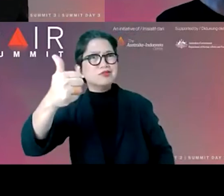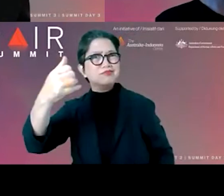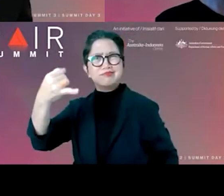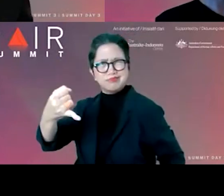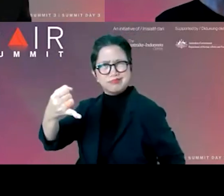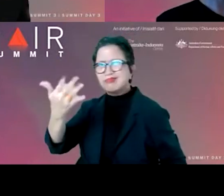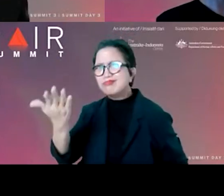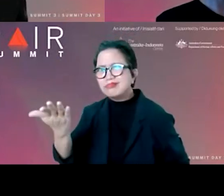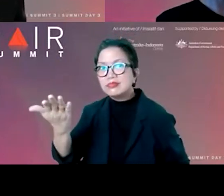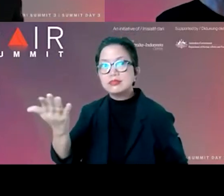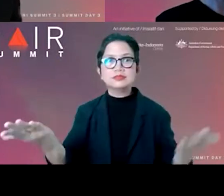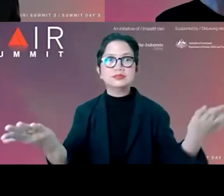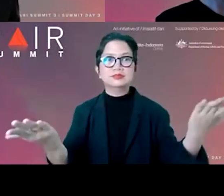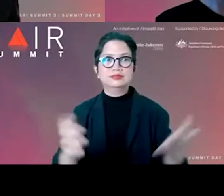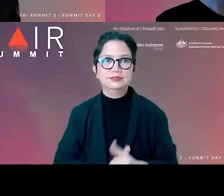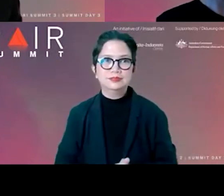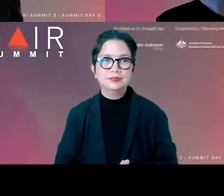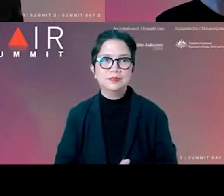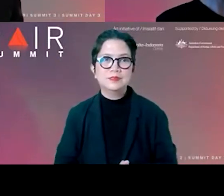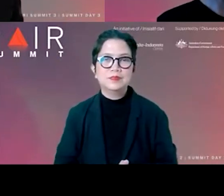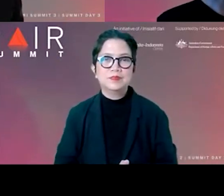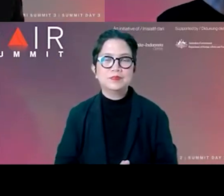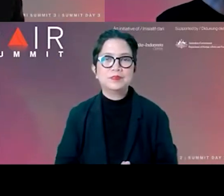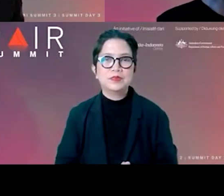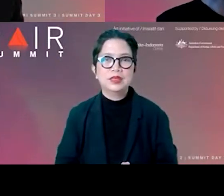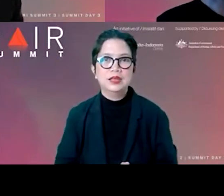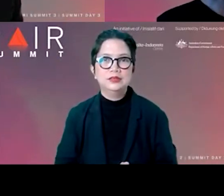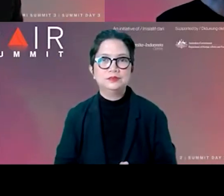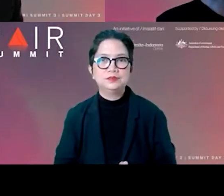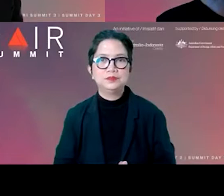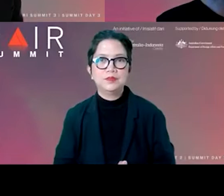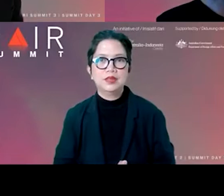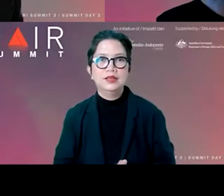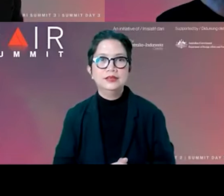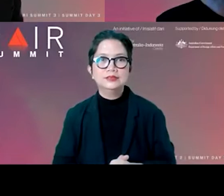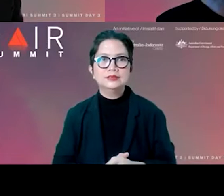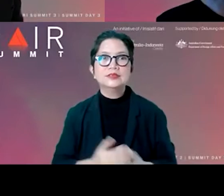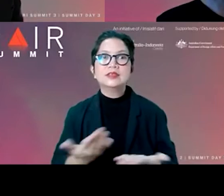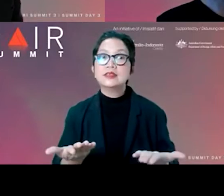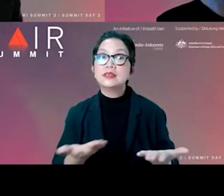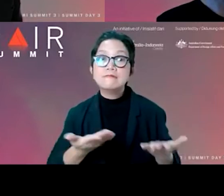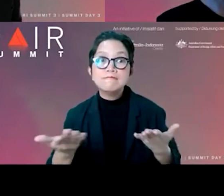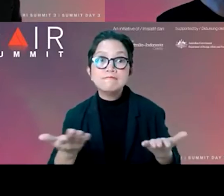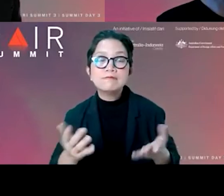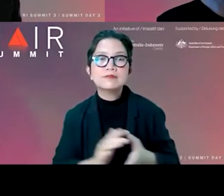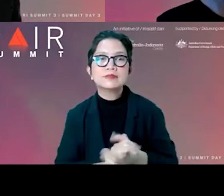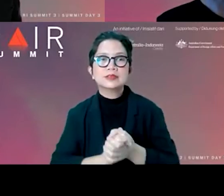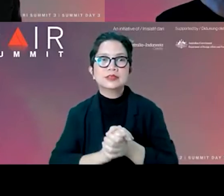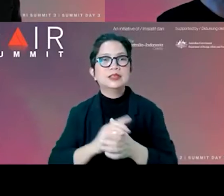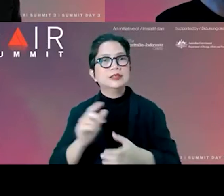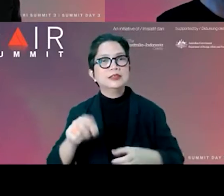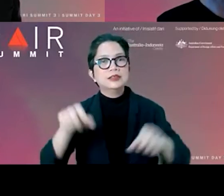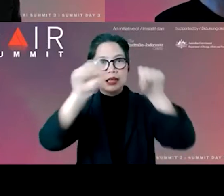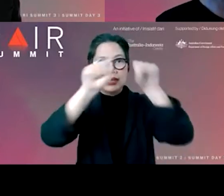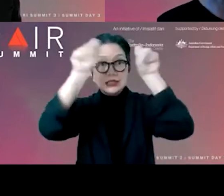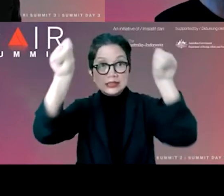problem was in terms of the, you know, how we could model the problem, but then whether that held any water,